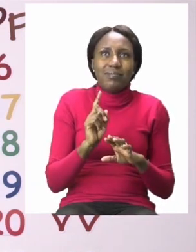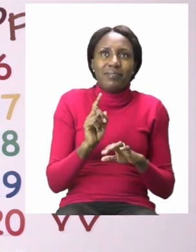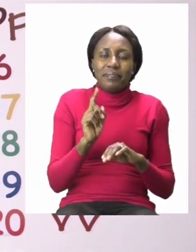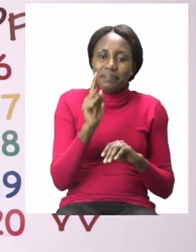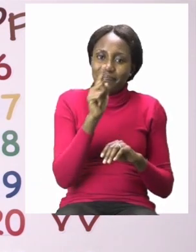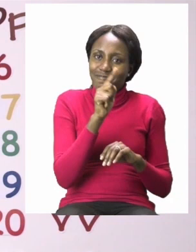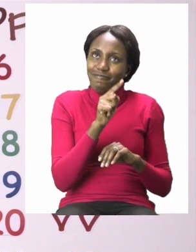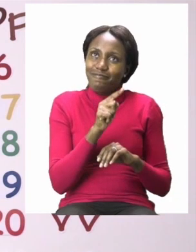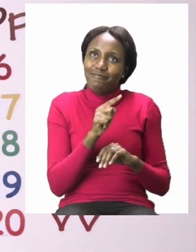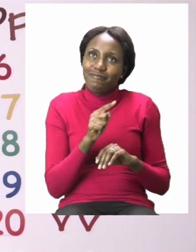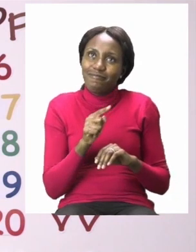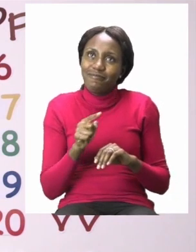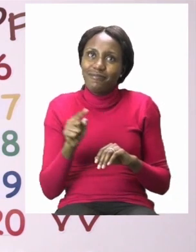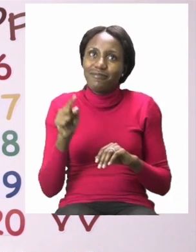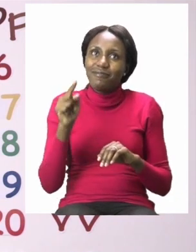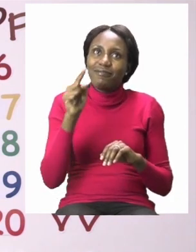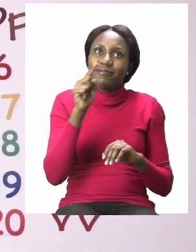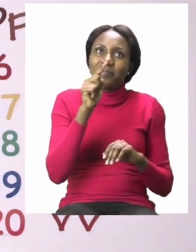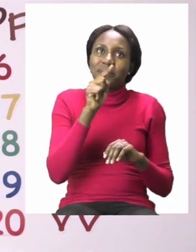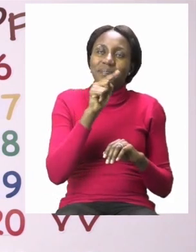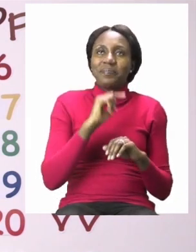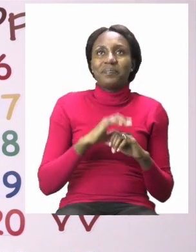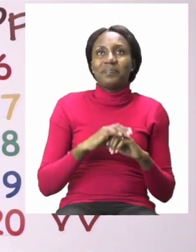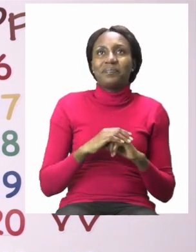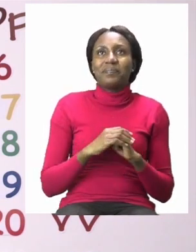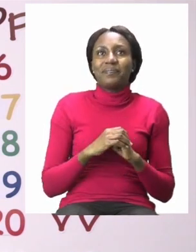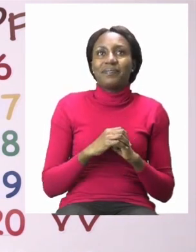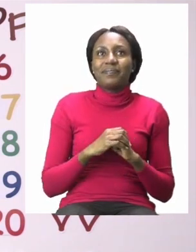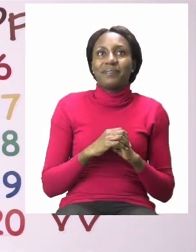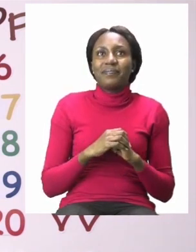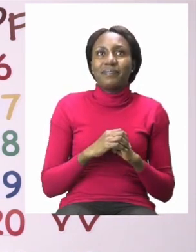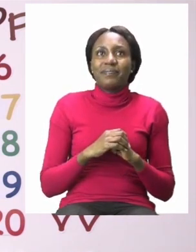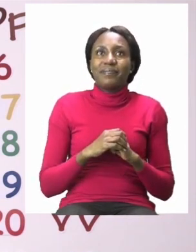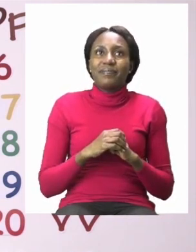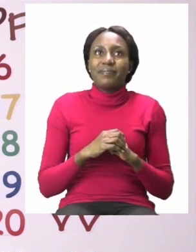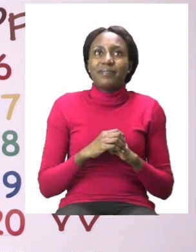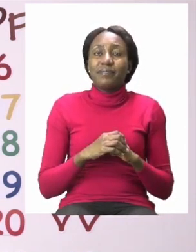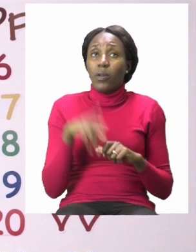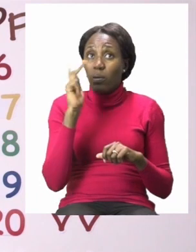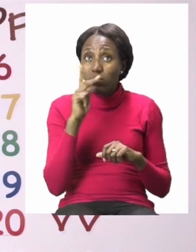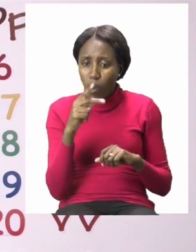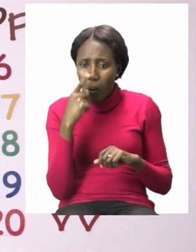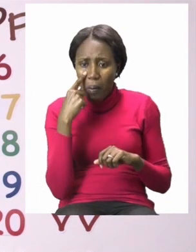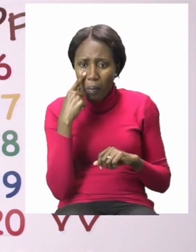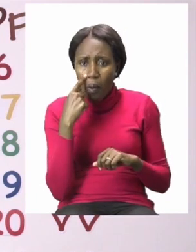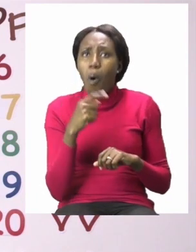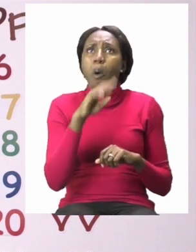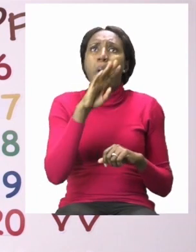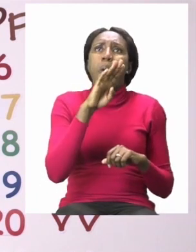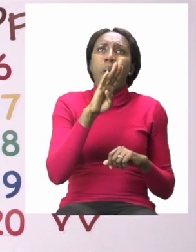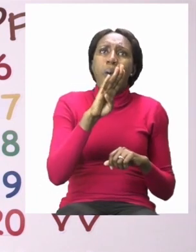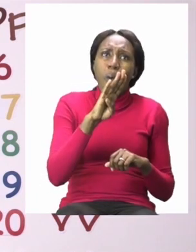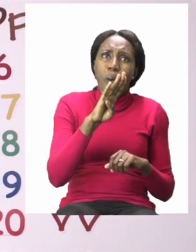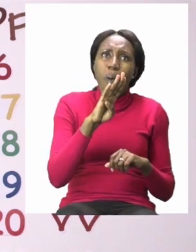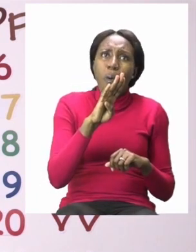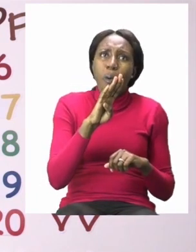too. Just so long you continue and not lift up your pencil. And I see another one here. So